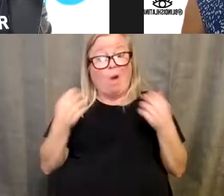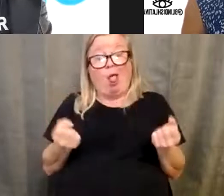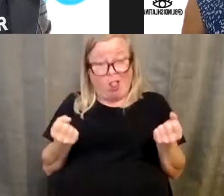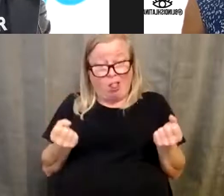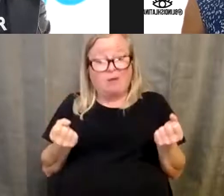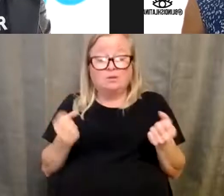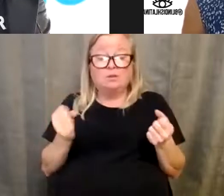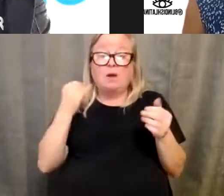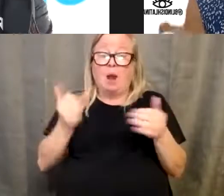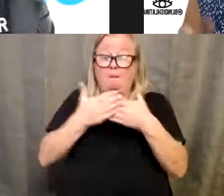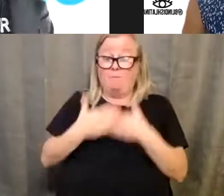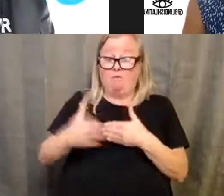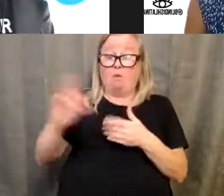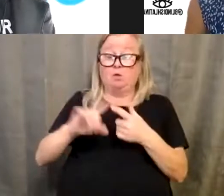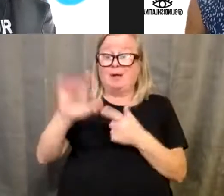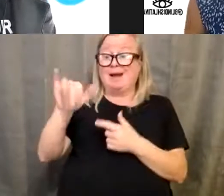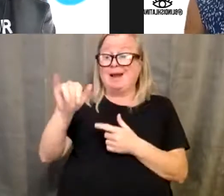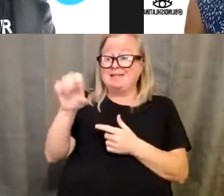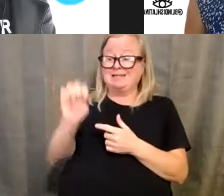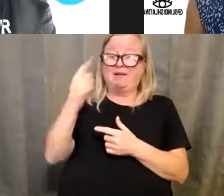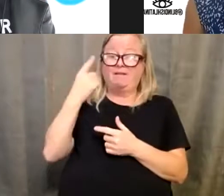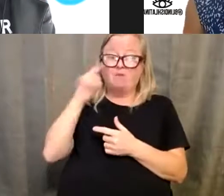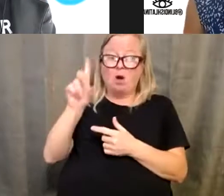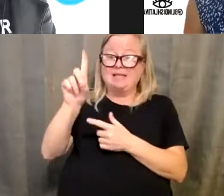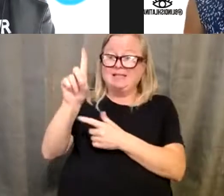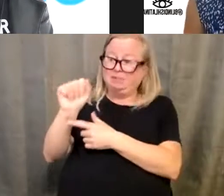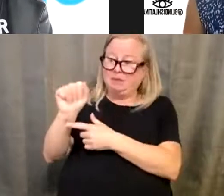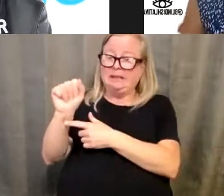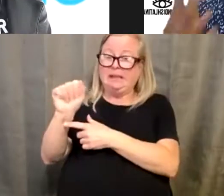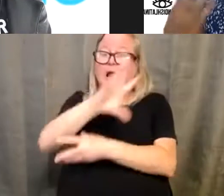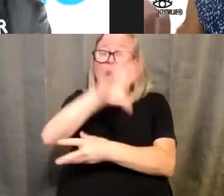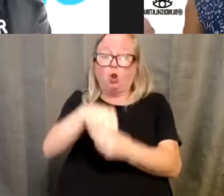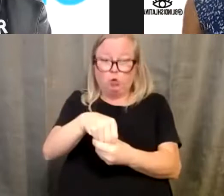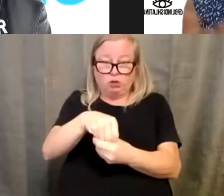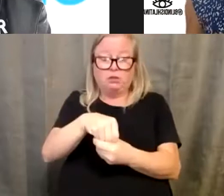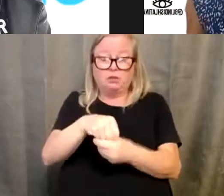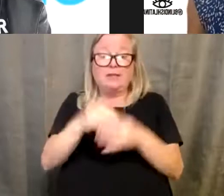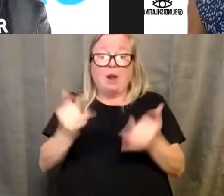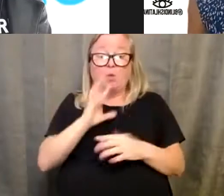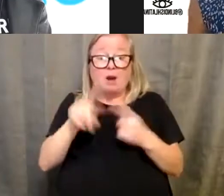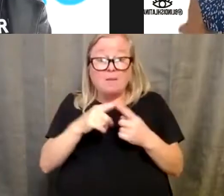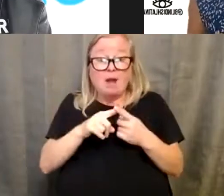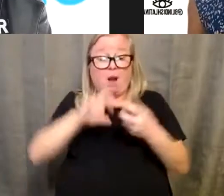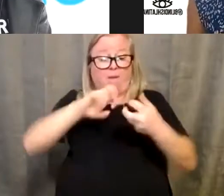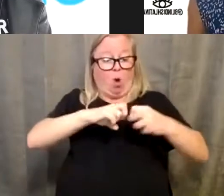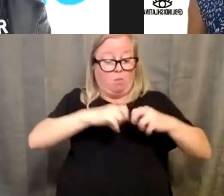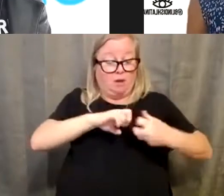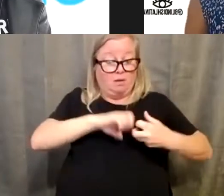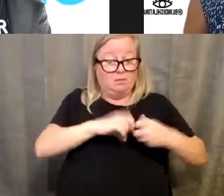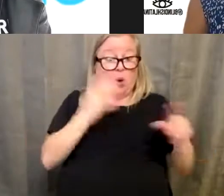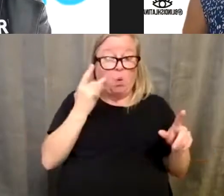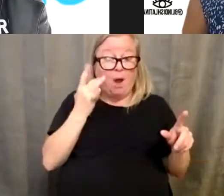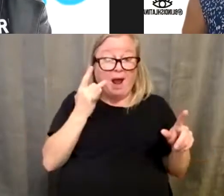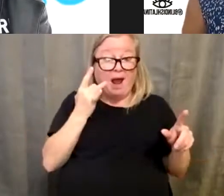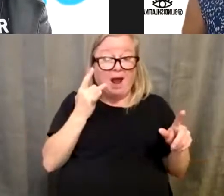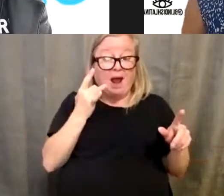on to the case for disability inclusion. Now that we've talked about what the problems are, why it might be being left